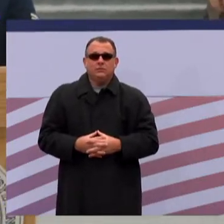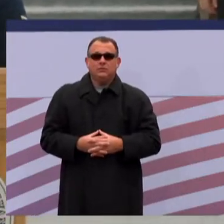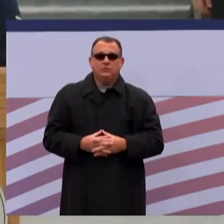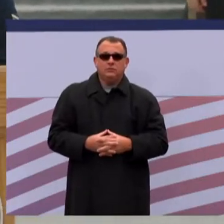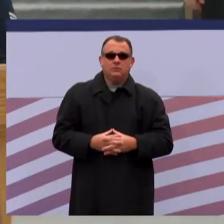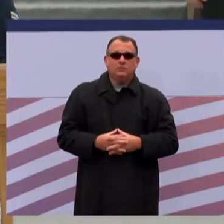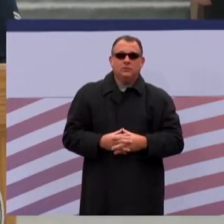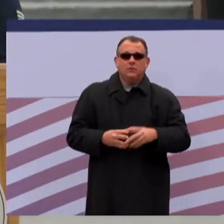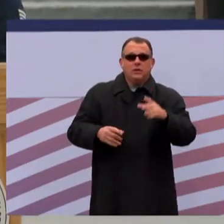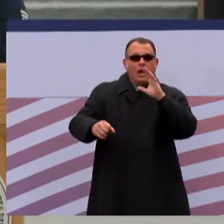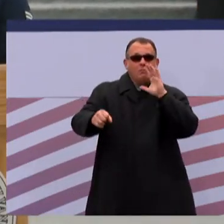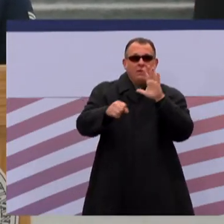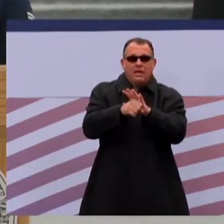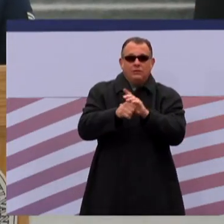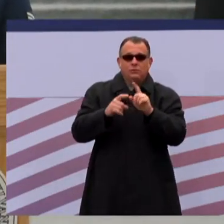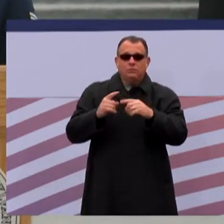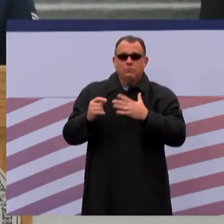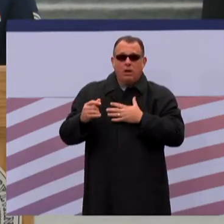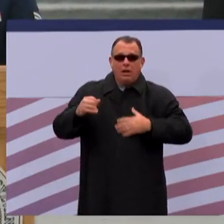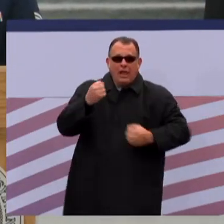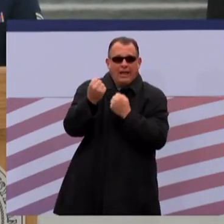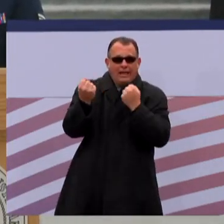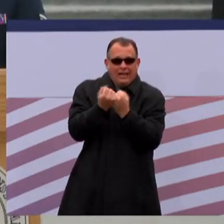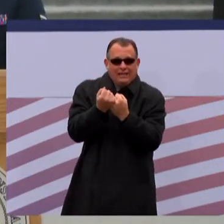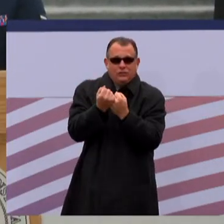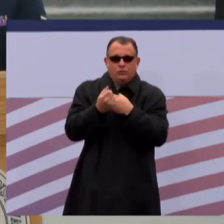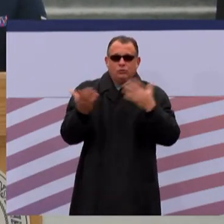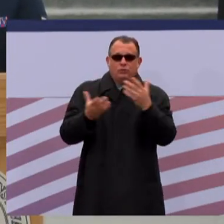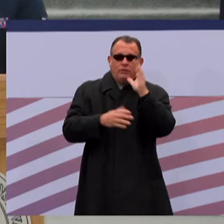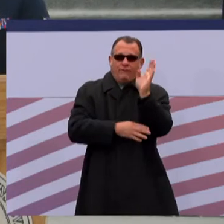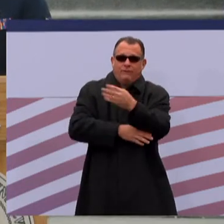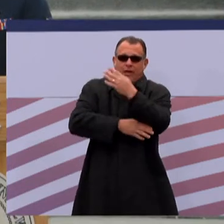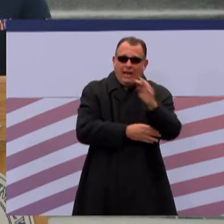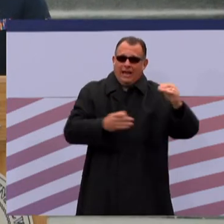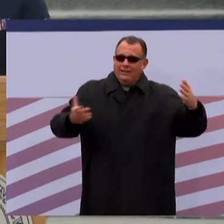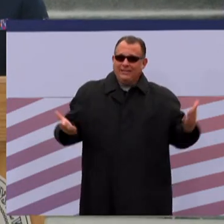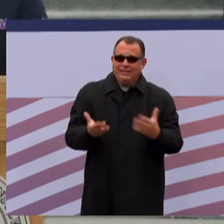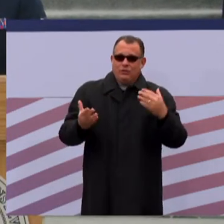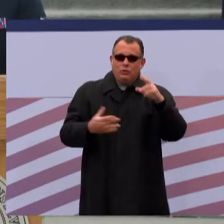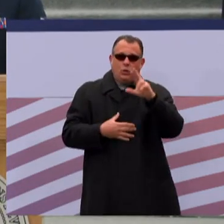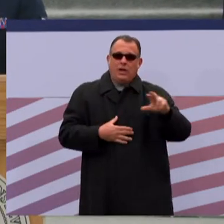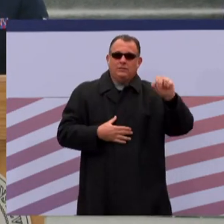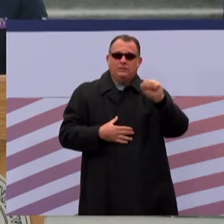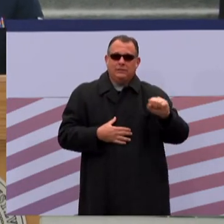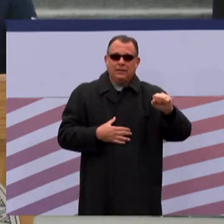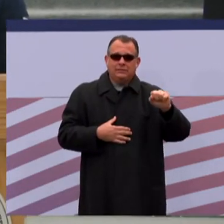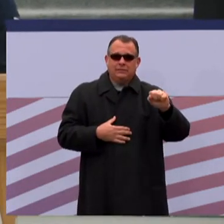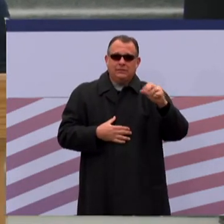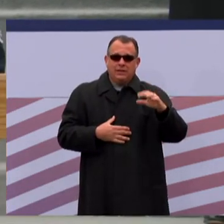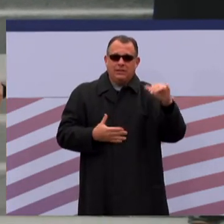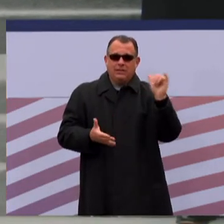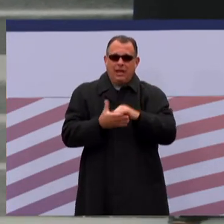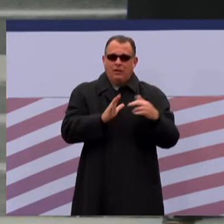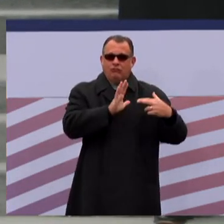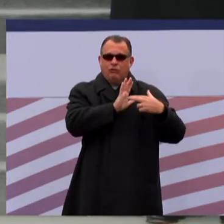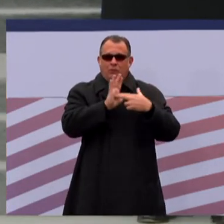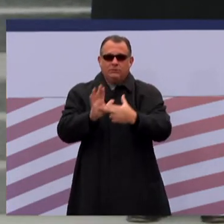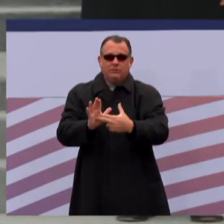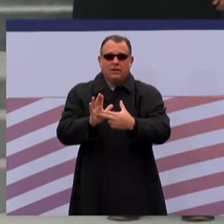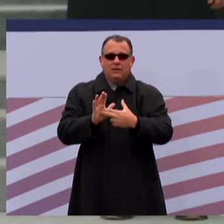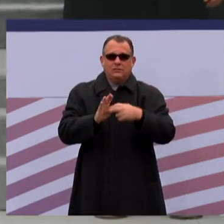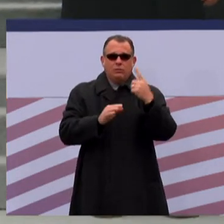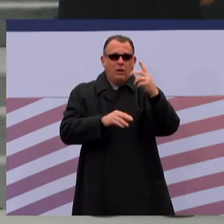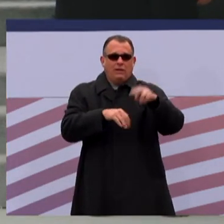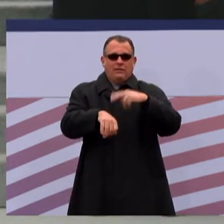I pledge allegiance to the flag of the United States of America and to the republic for which it stands, one